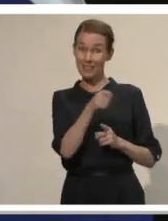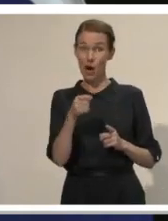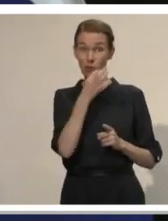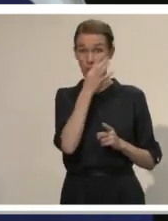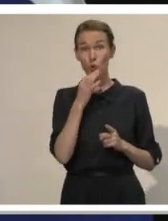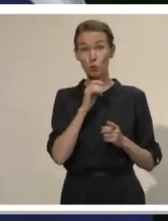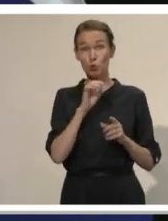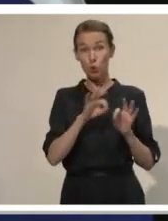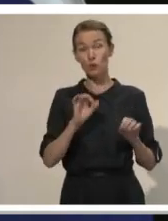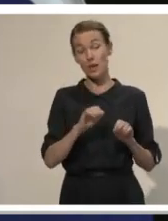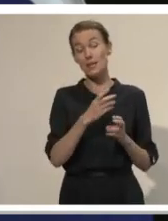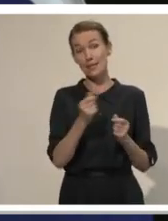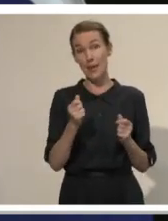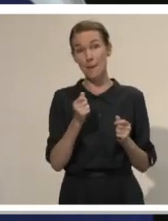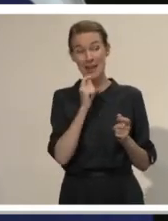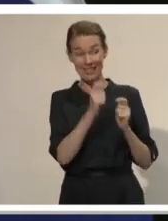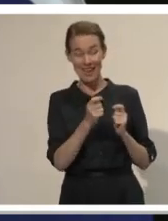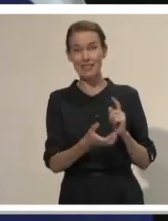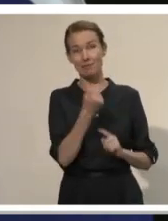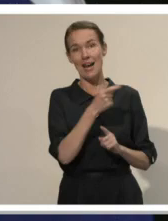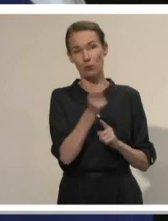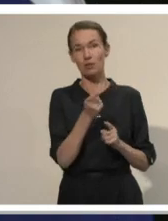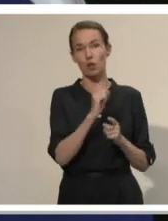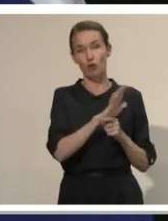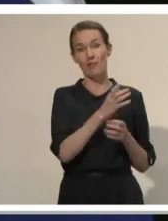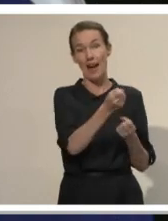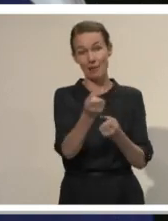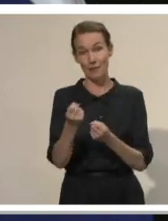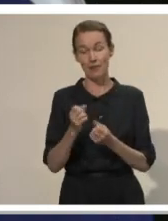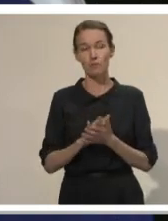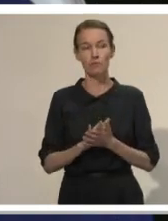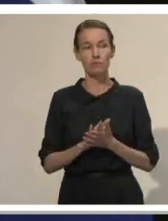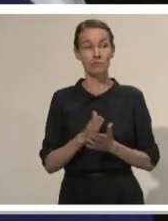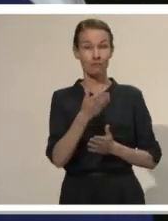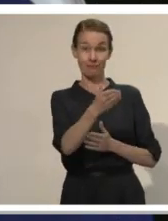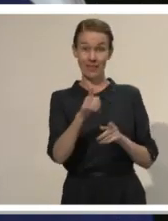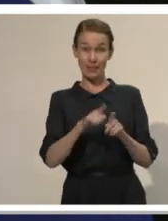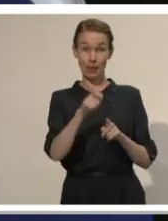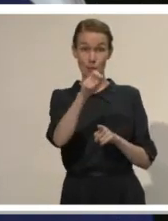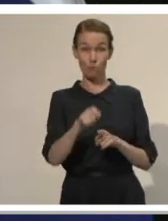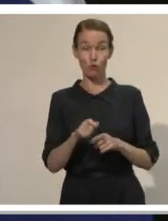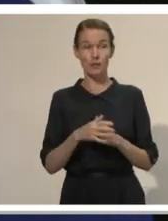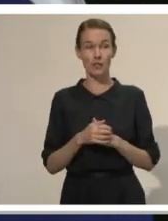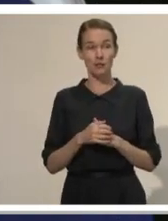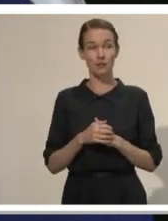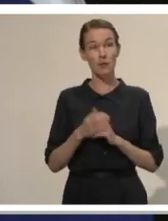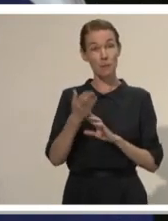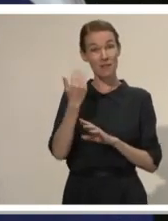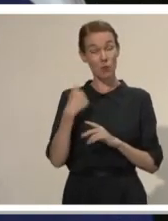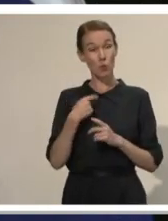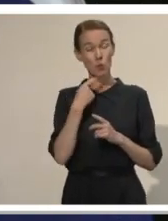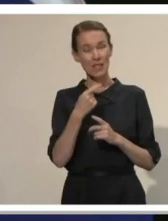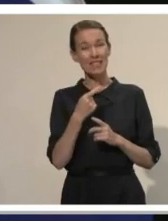still the case, though, that I guess we spoke a couple of weeks back with you and you said it is possible that we'll see more deaths? This is still